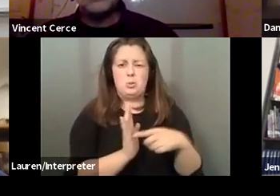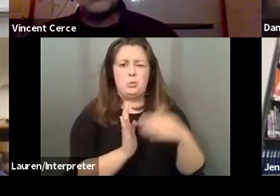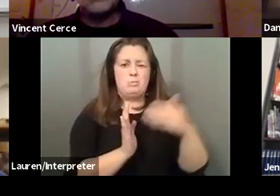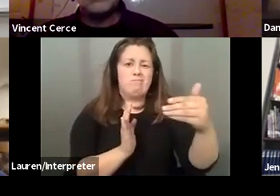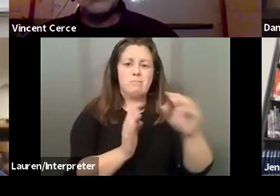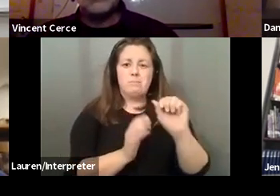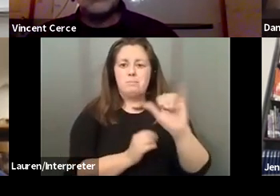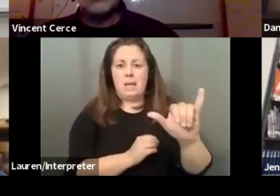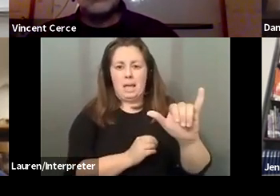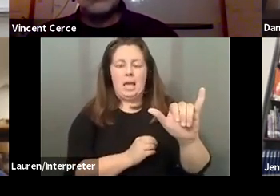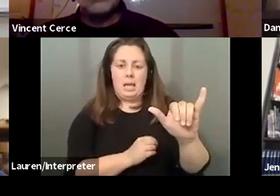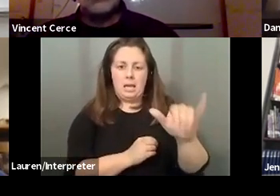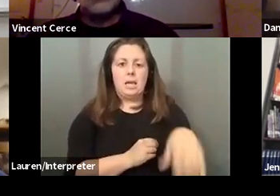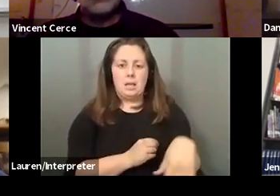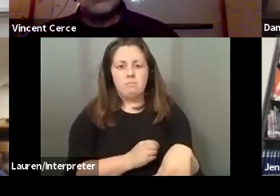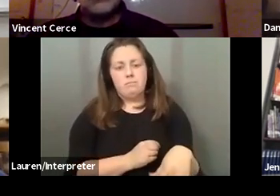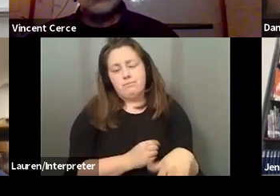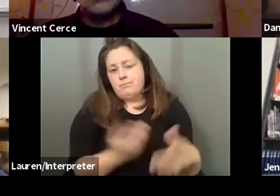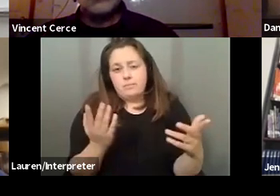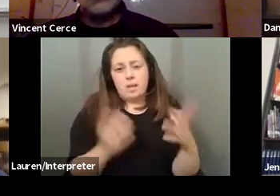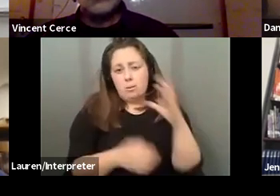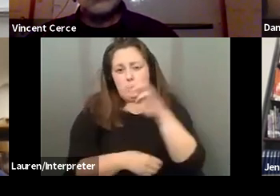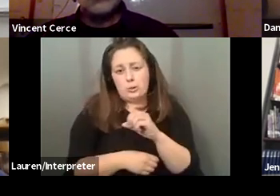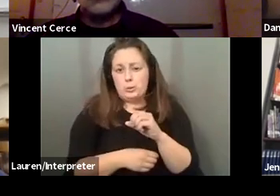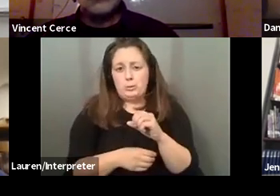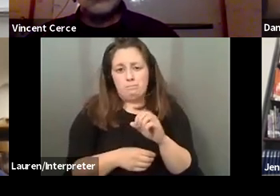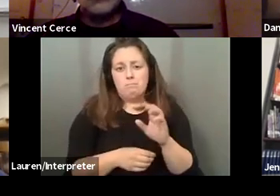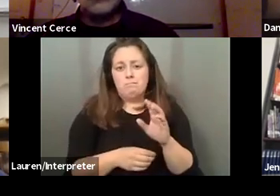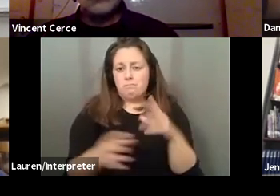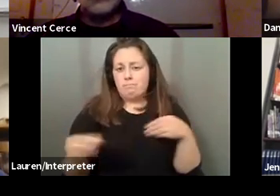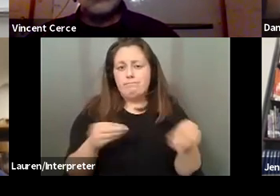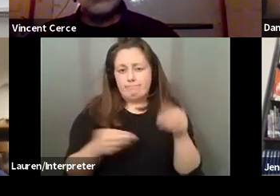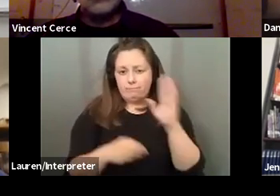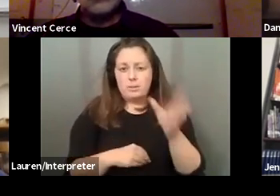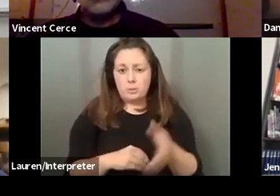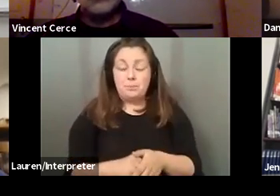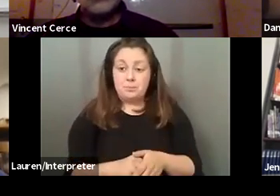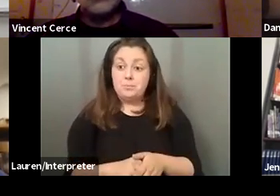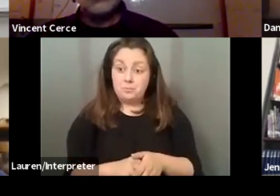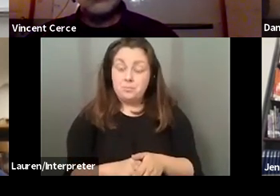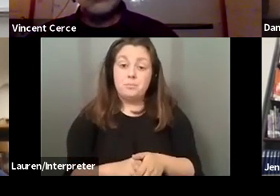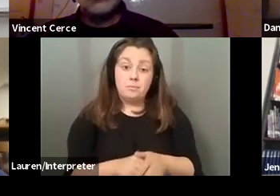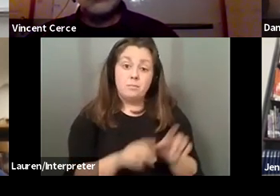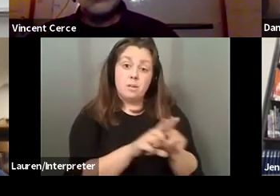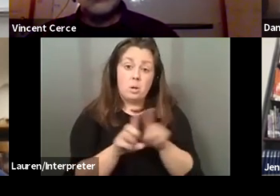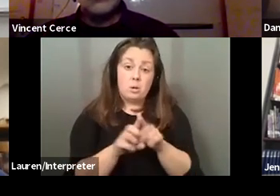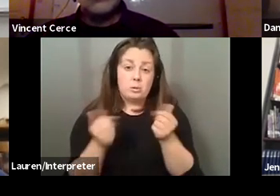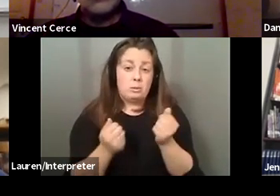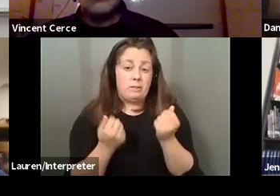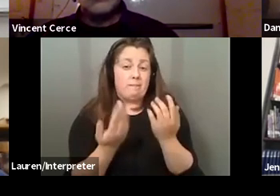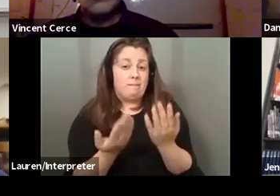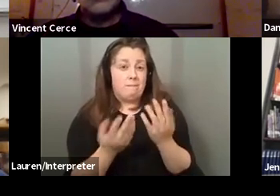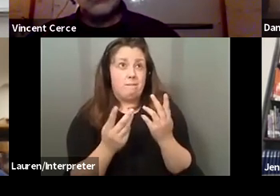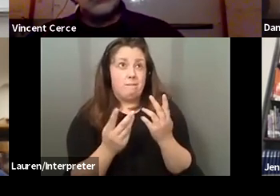May. They're probably gonna give folks some different flexibility. We're also looking at providing those individual needs without going through